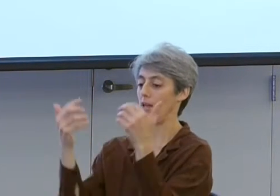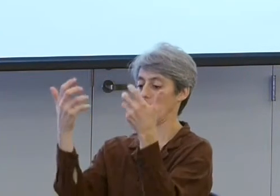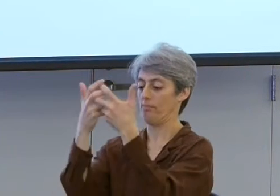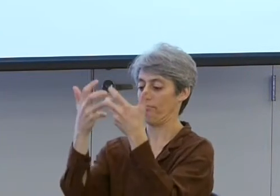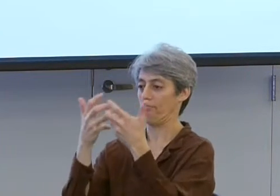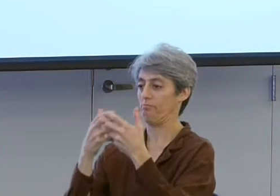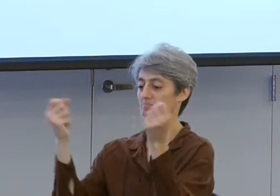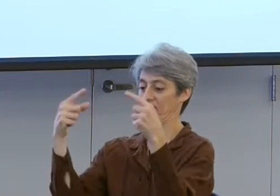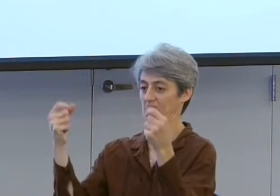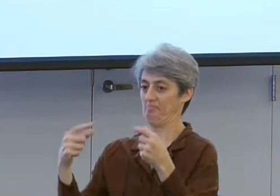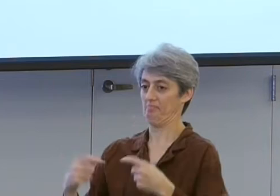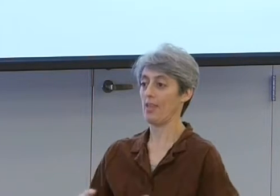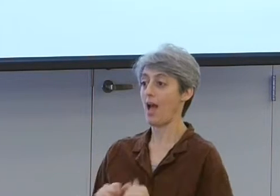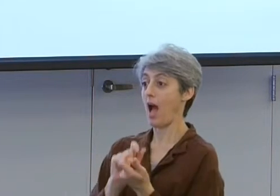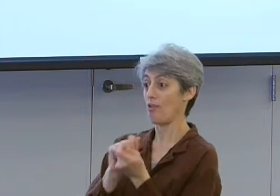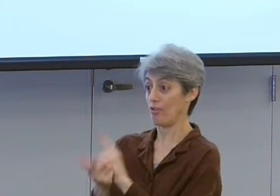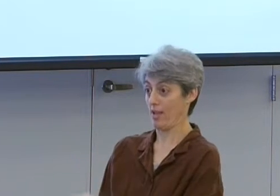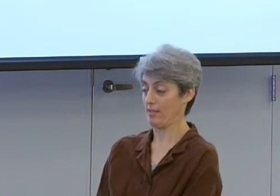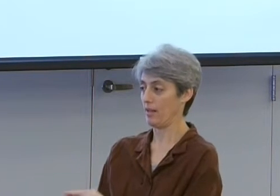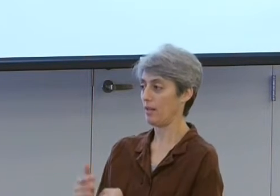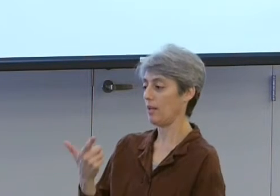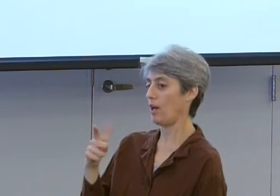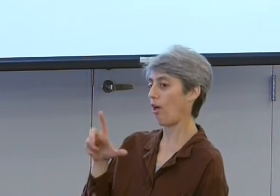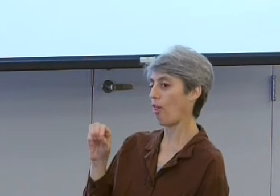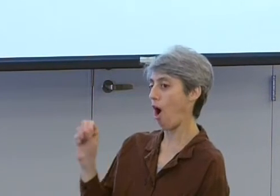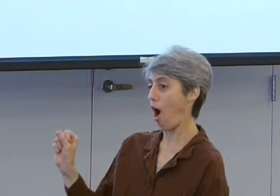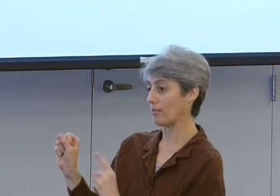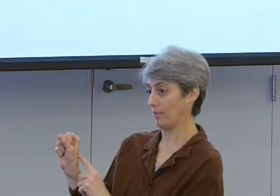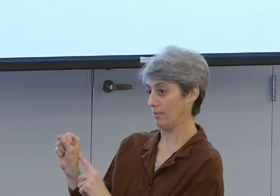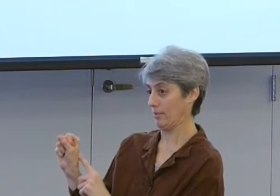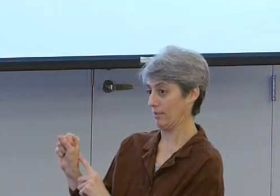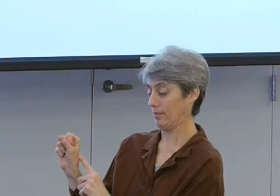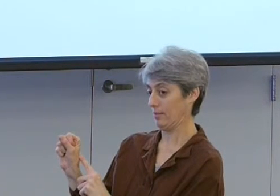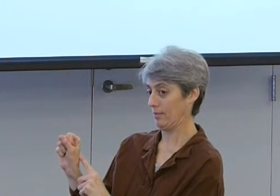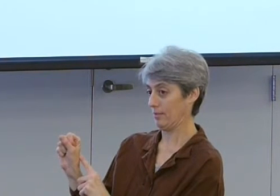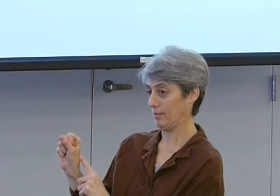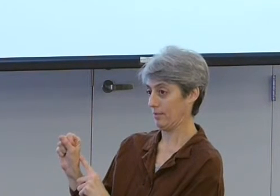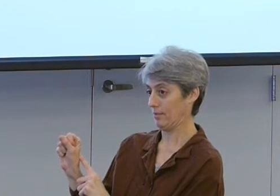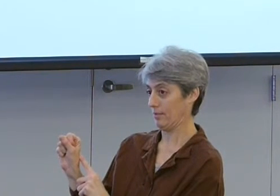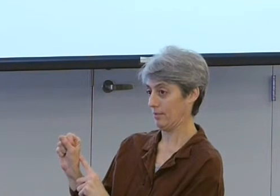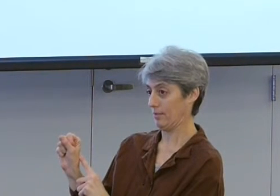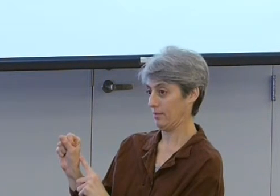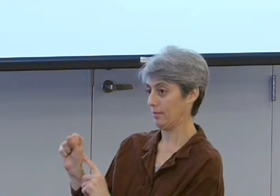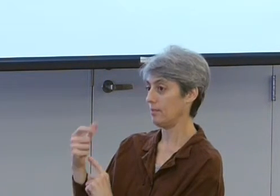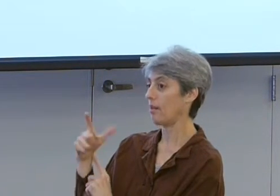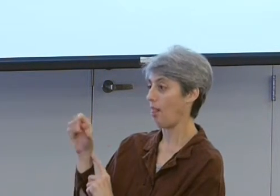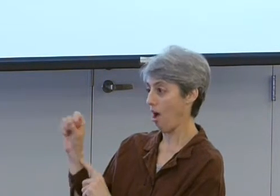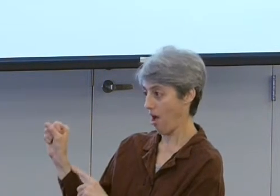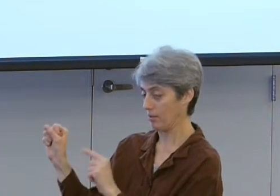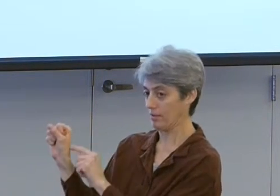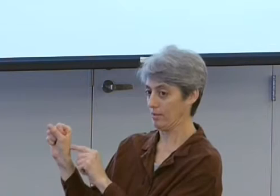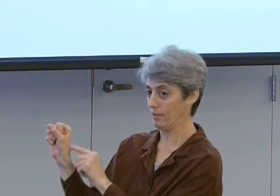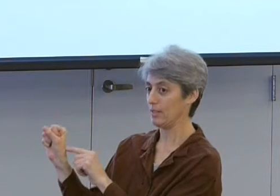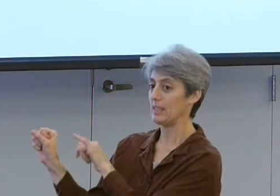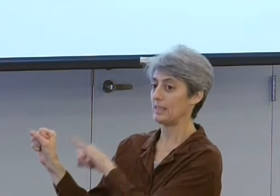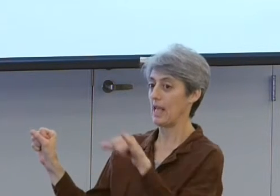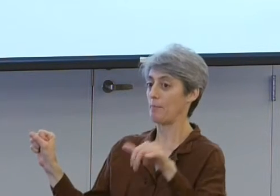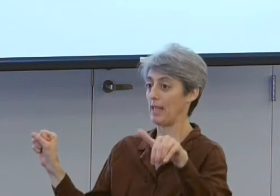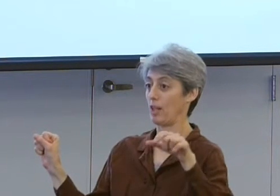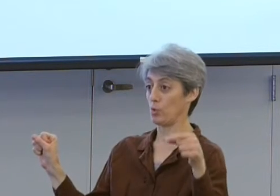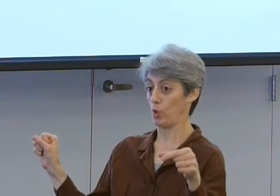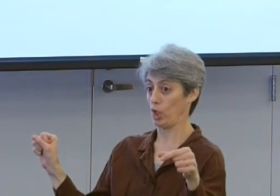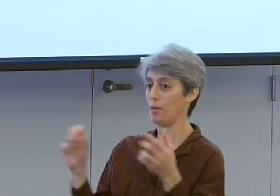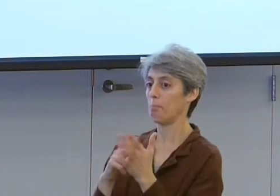equivalence is determined if the gloss is the same, the gloss in the sign dictionary is the same as the English word, then that's a